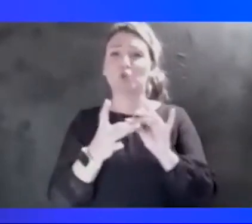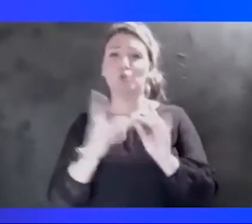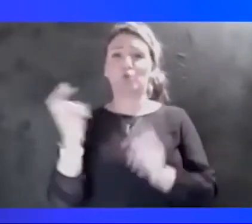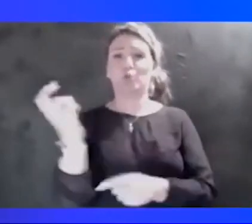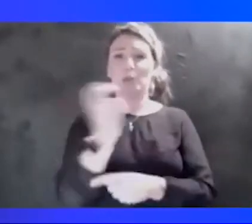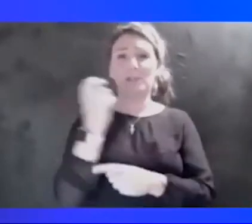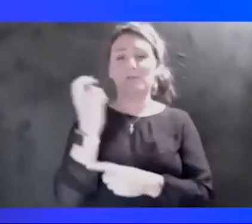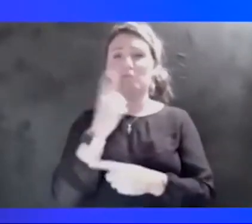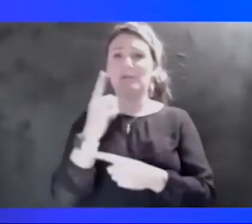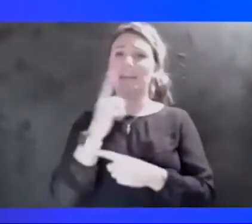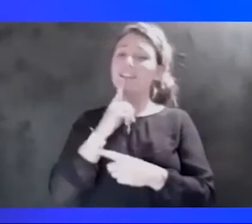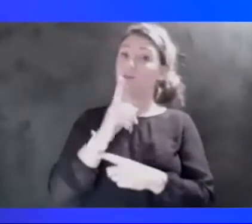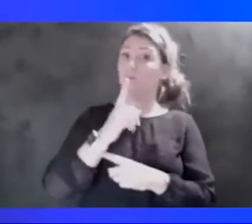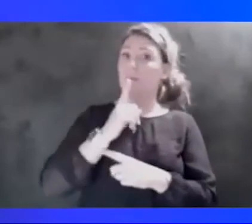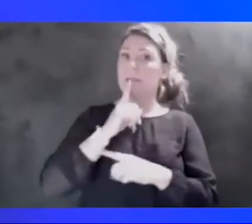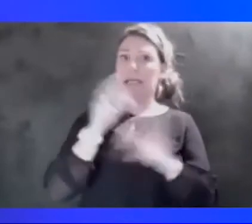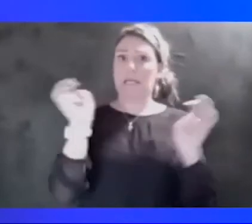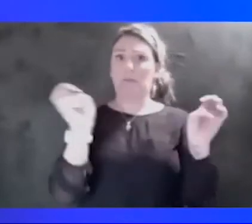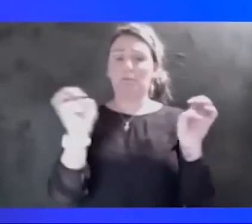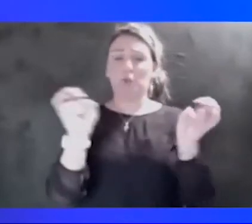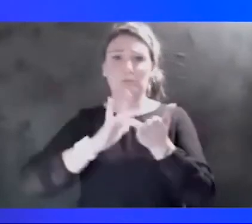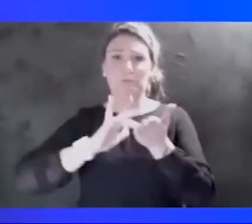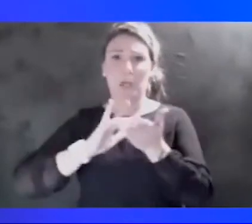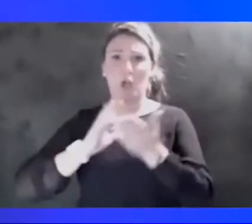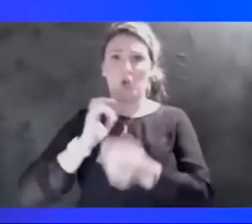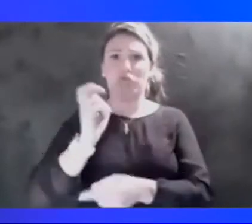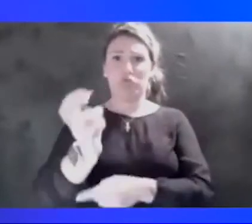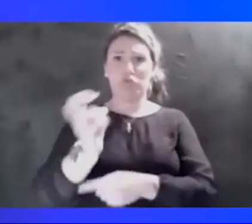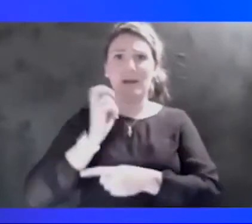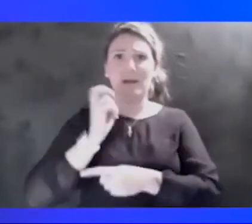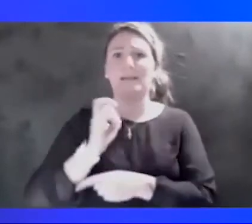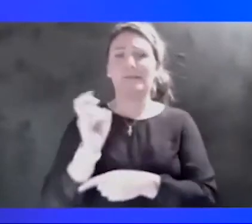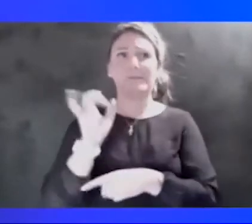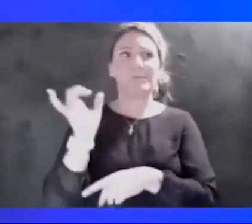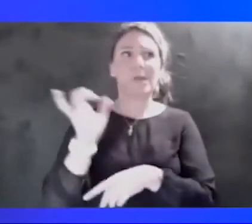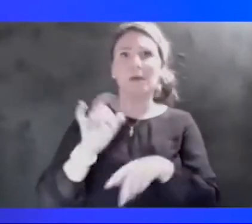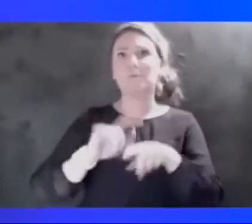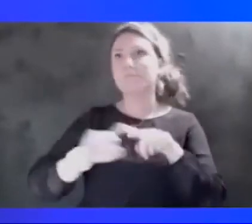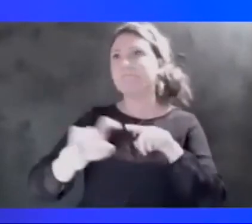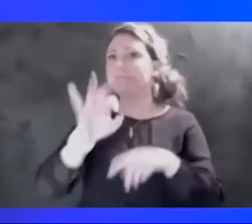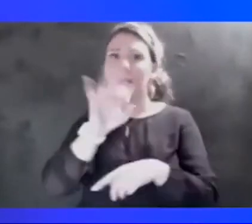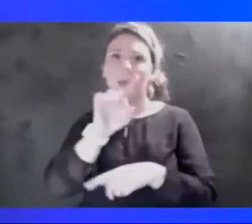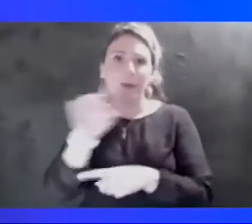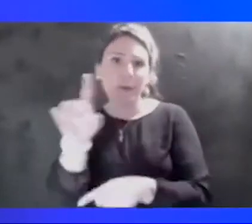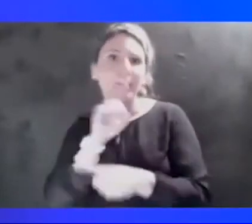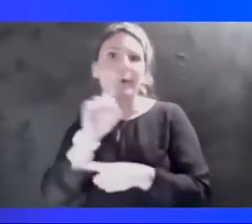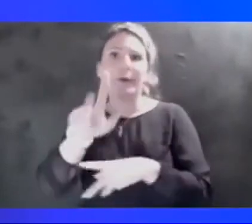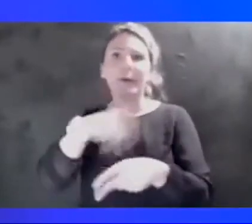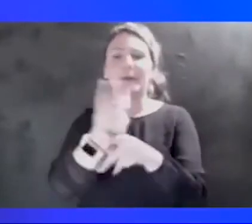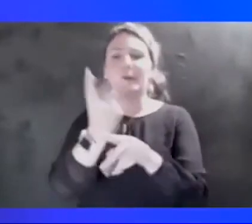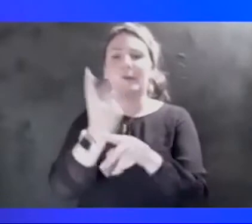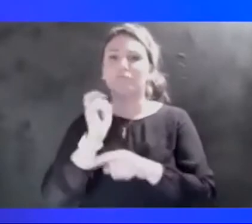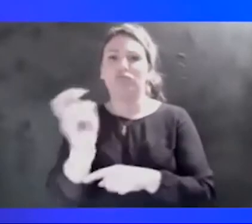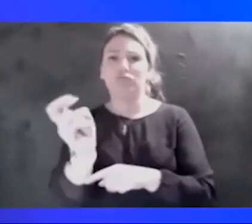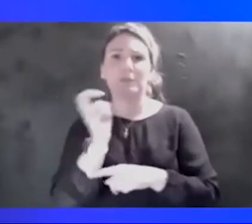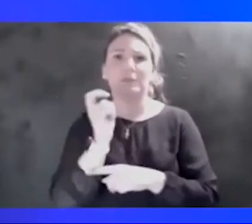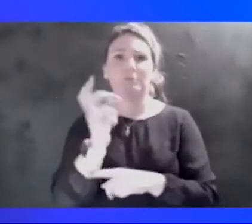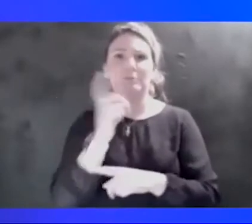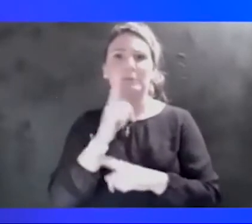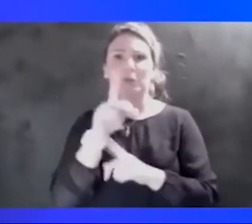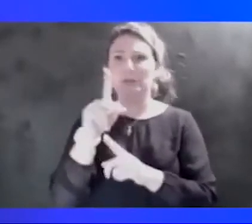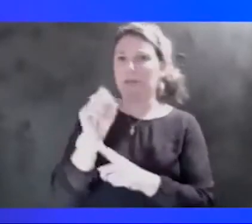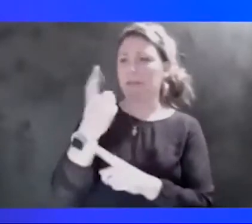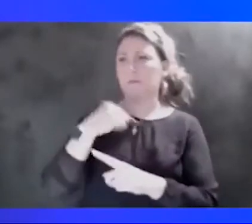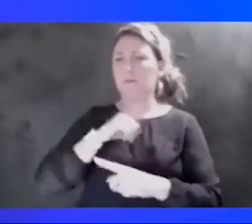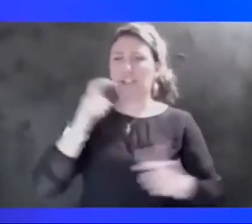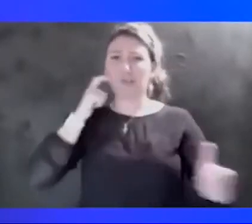transport. It's still considered kind of a 911 type transport system in Kansas, and we're too big and broad of a rural